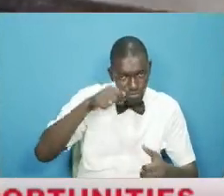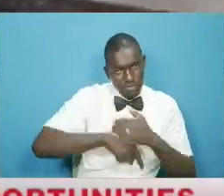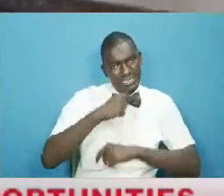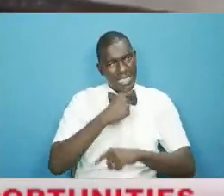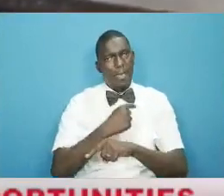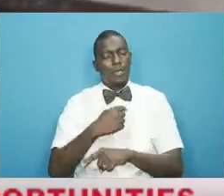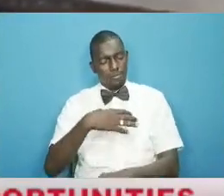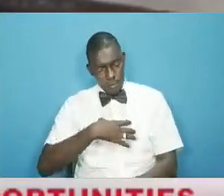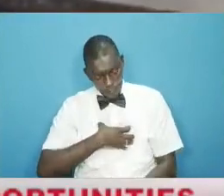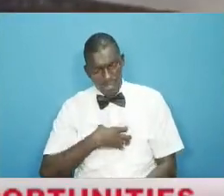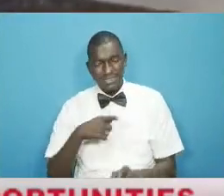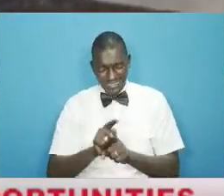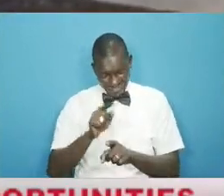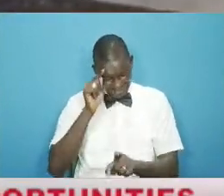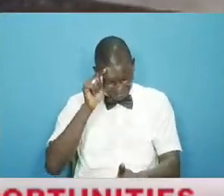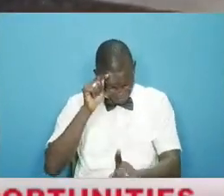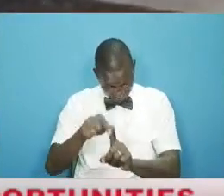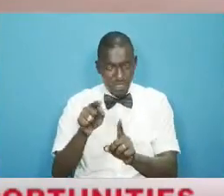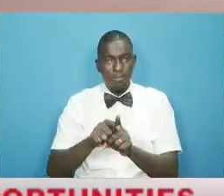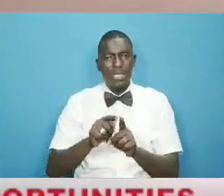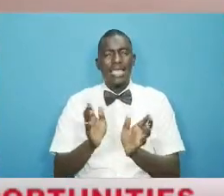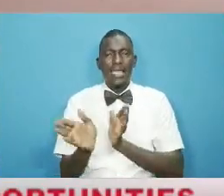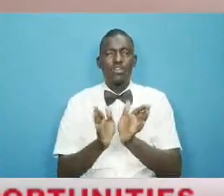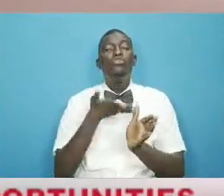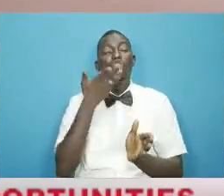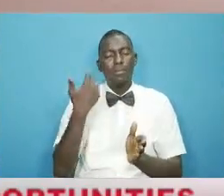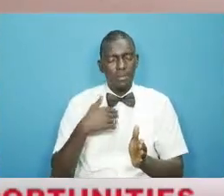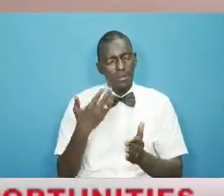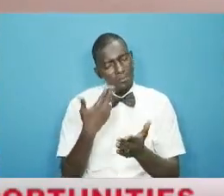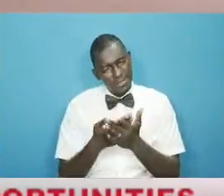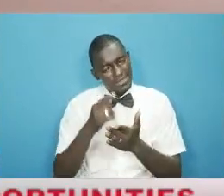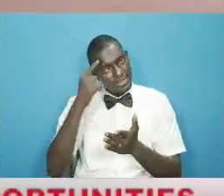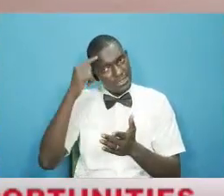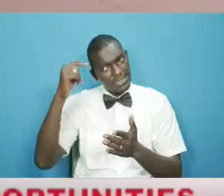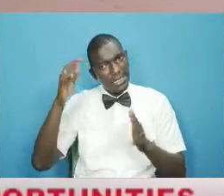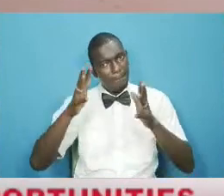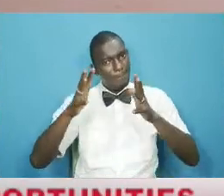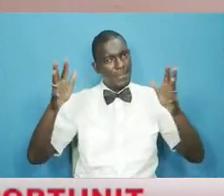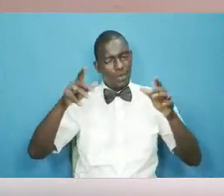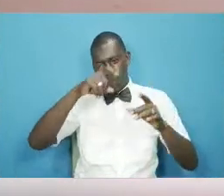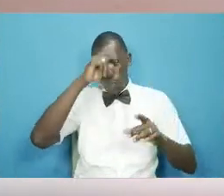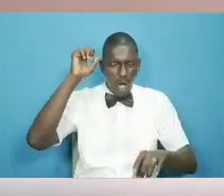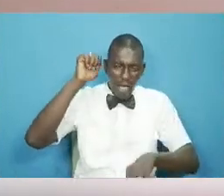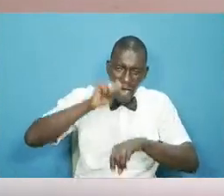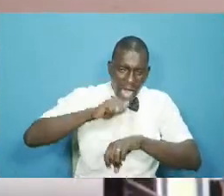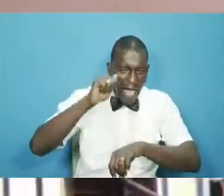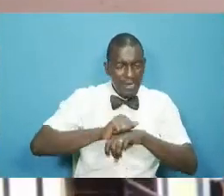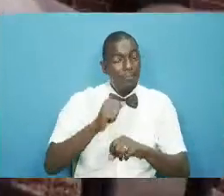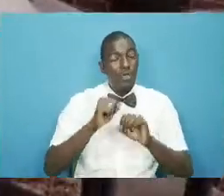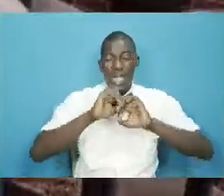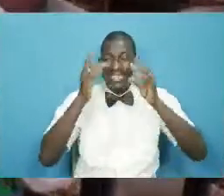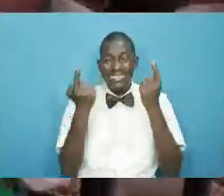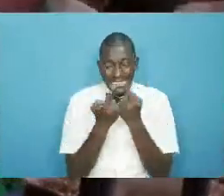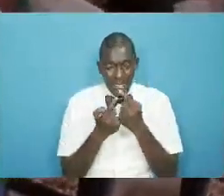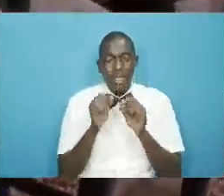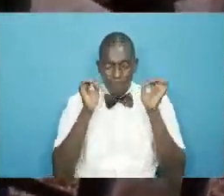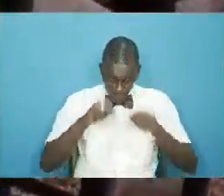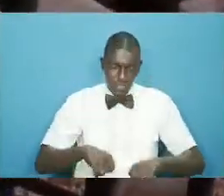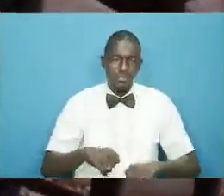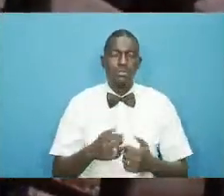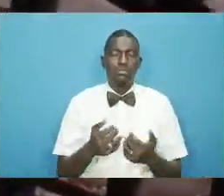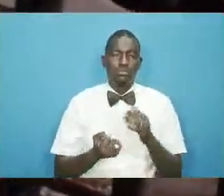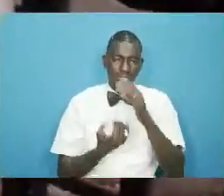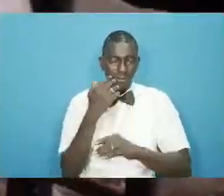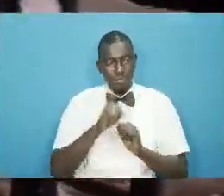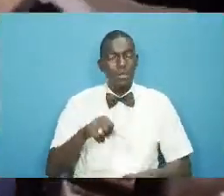that. I implore my fellow young people to dream big and work hard, because in this life, anything is possible. Pamalik Job is one